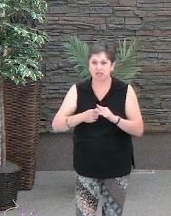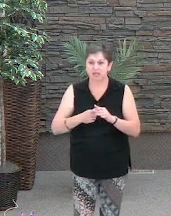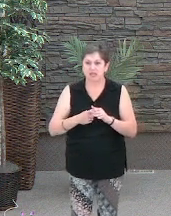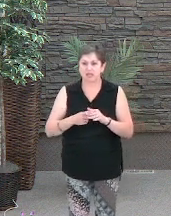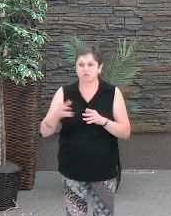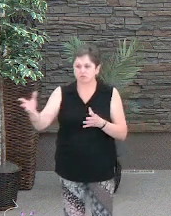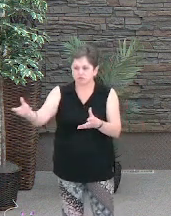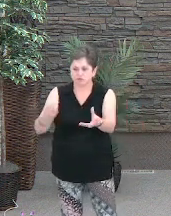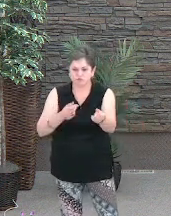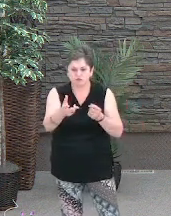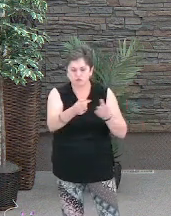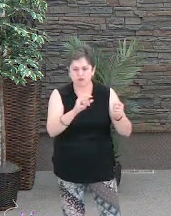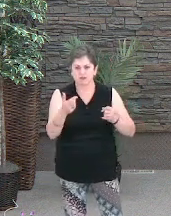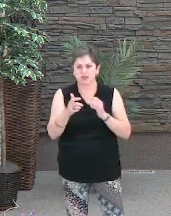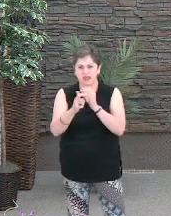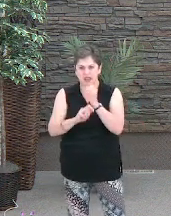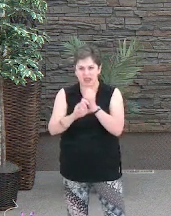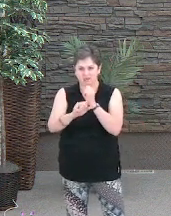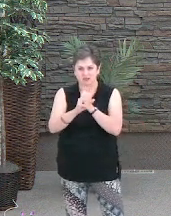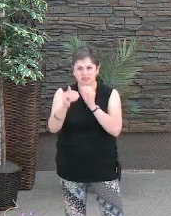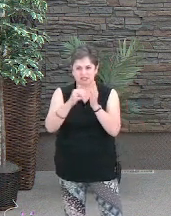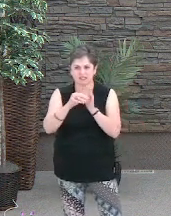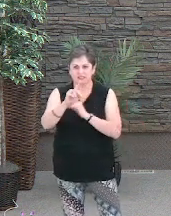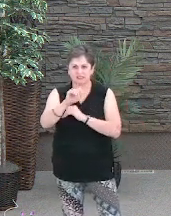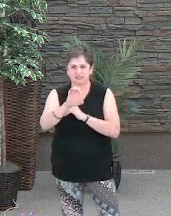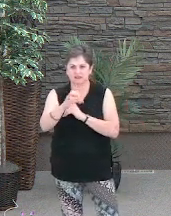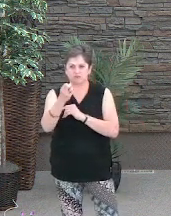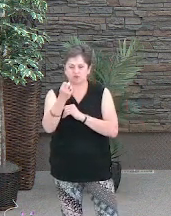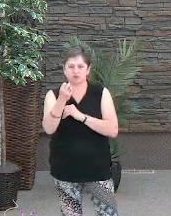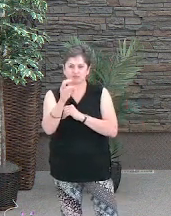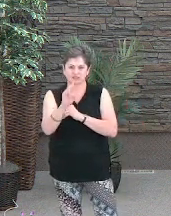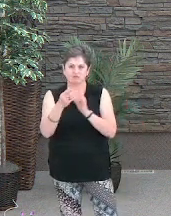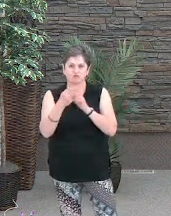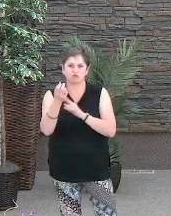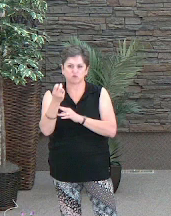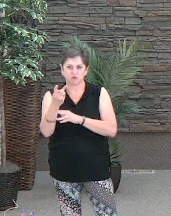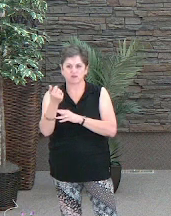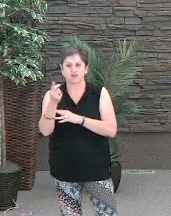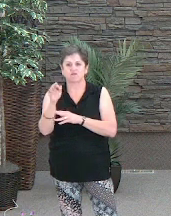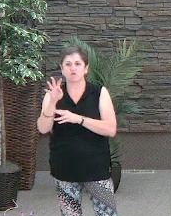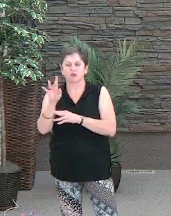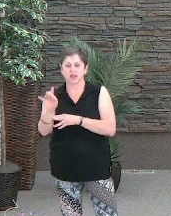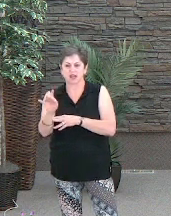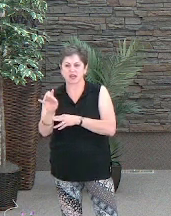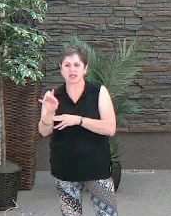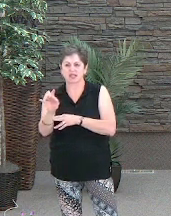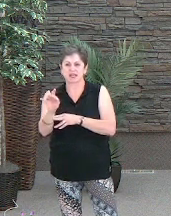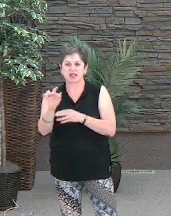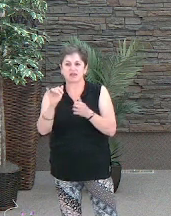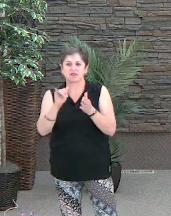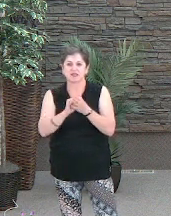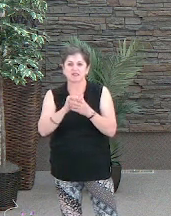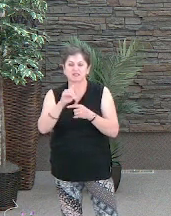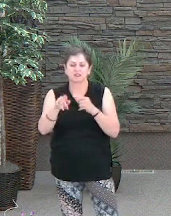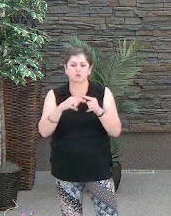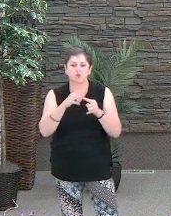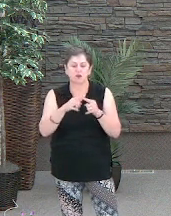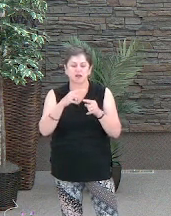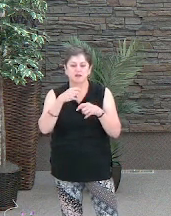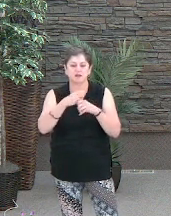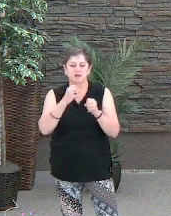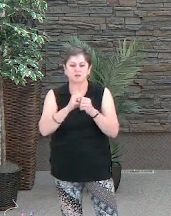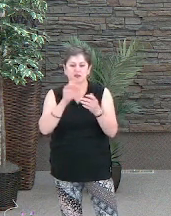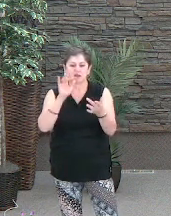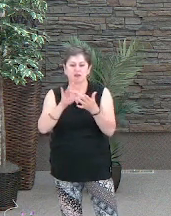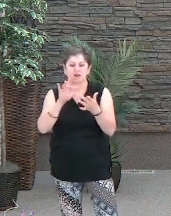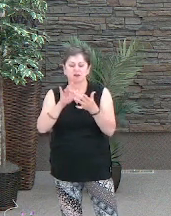other members. They run this ad from December 12th, 1907 through 12, 1948. And this is when they make